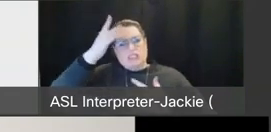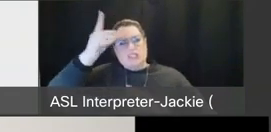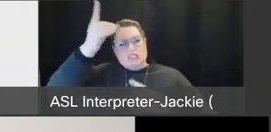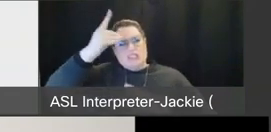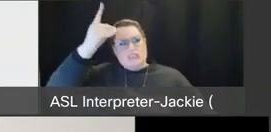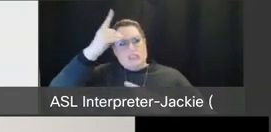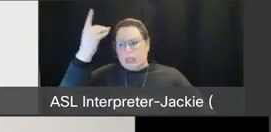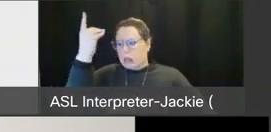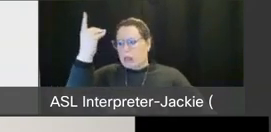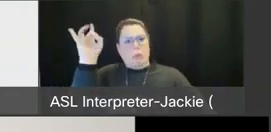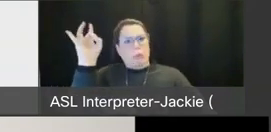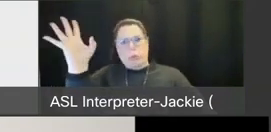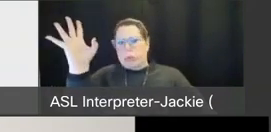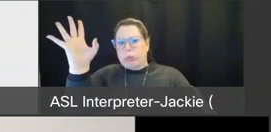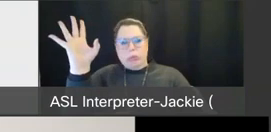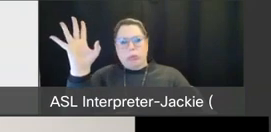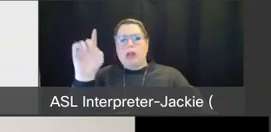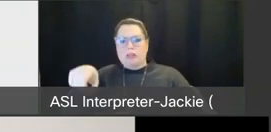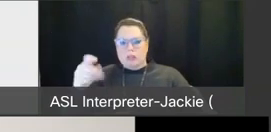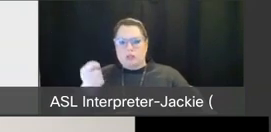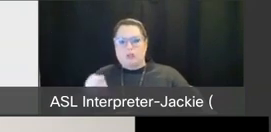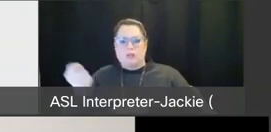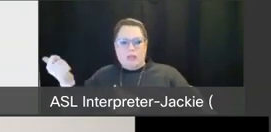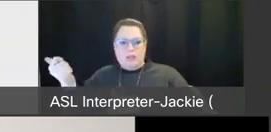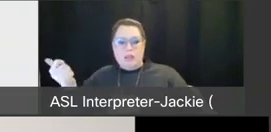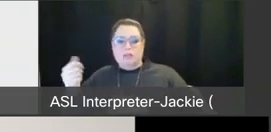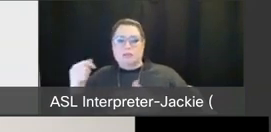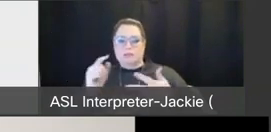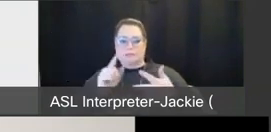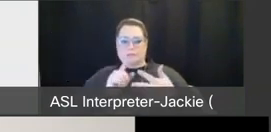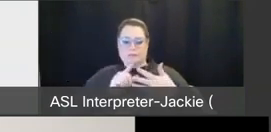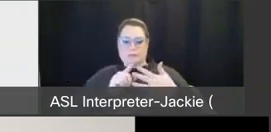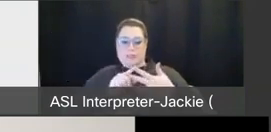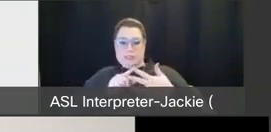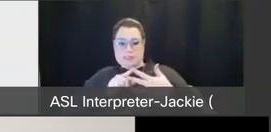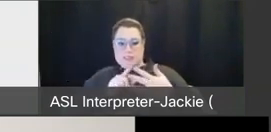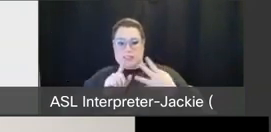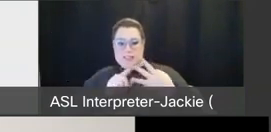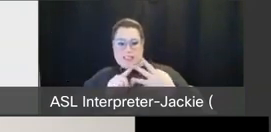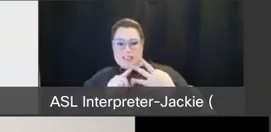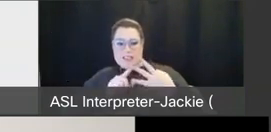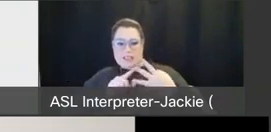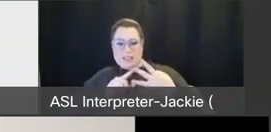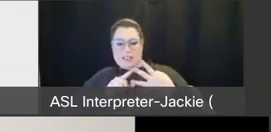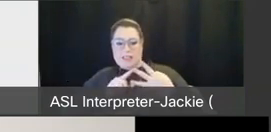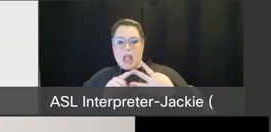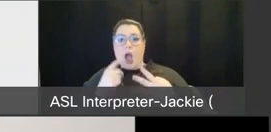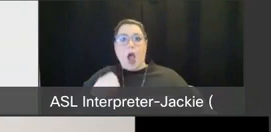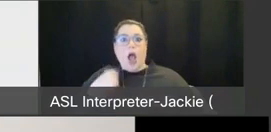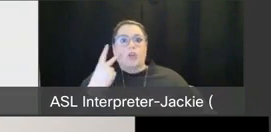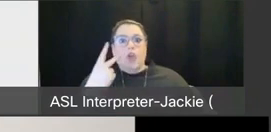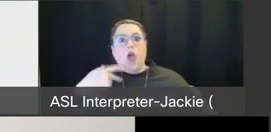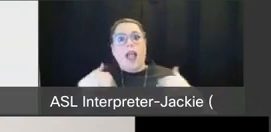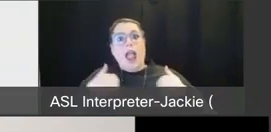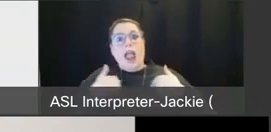of that is someone knocks on your door and says they saw a raccoon, a squirrel, some kind of rodent go up into your attic, and they were on a